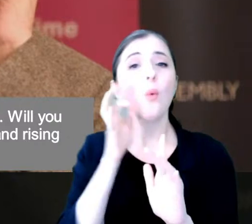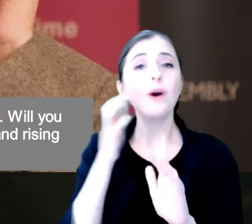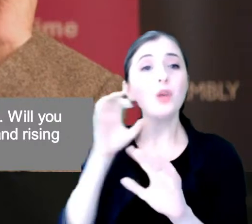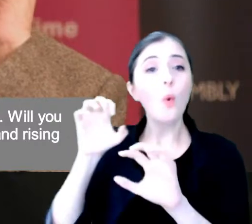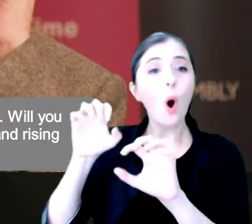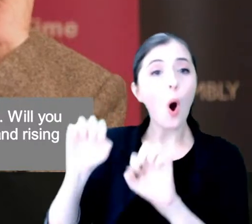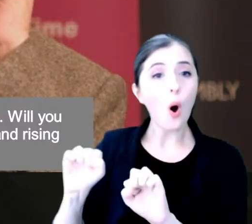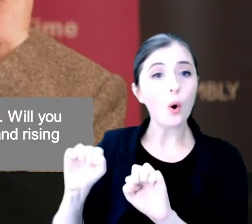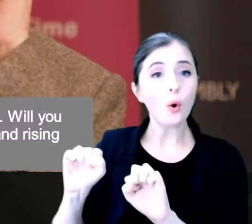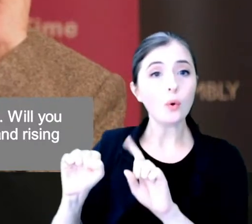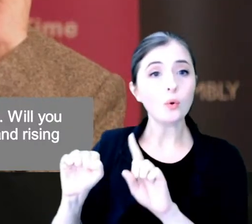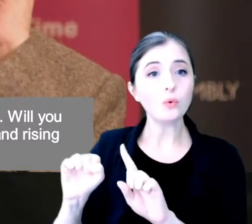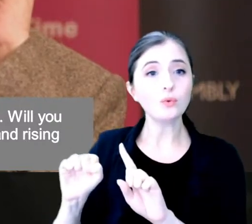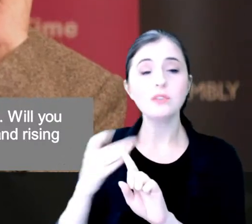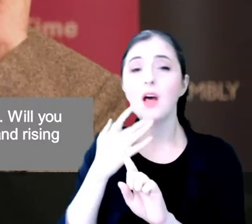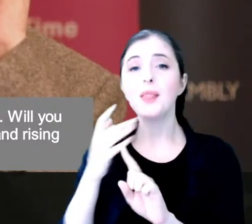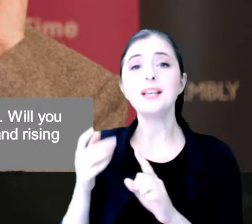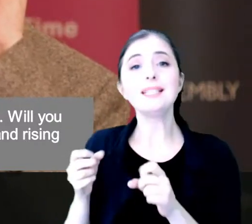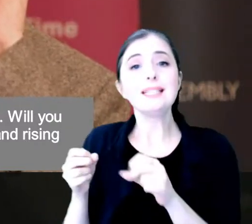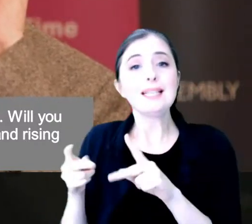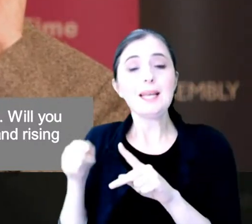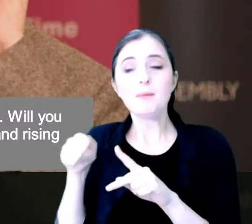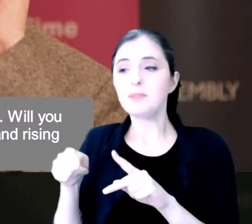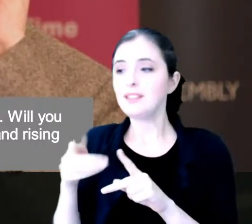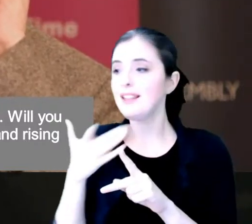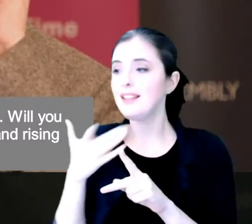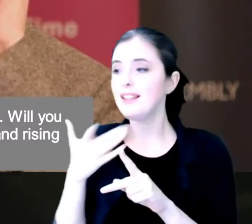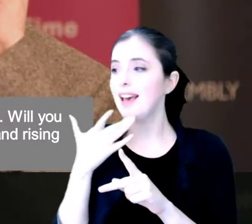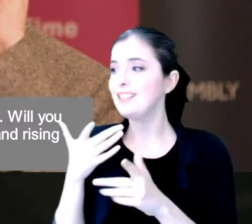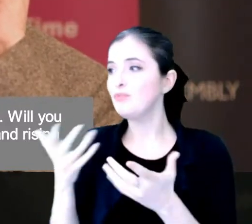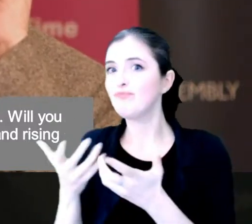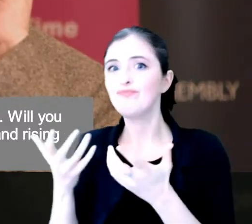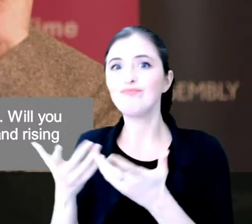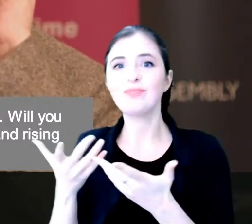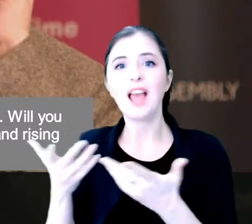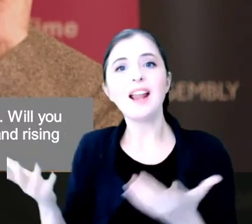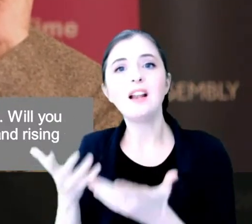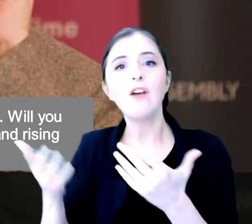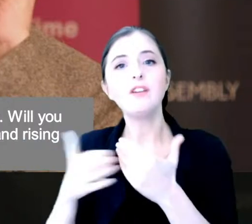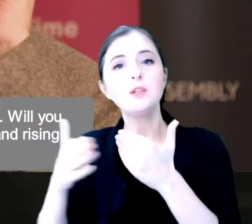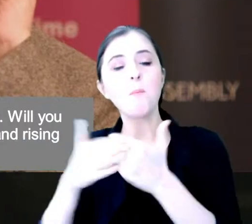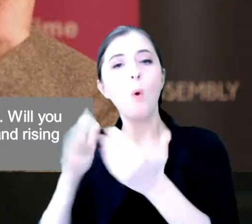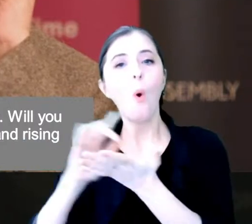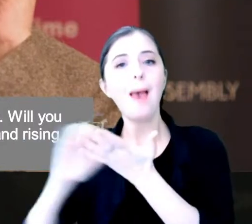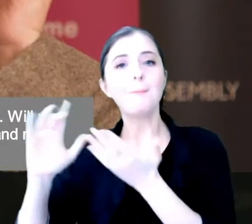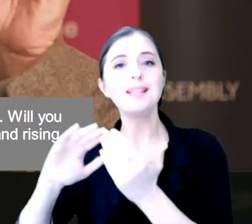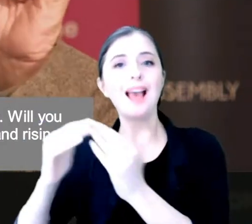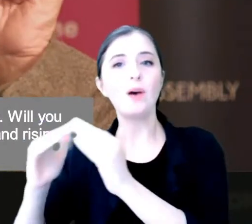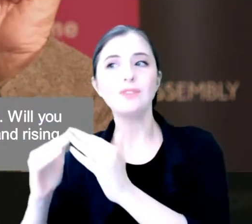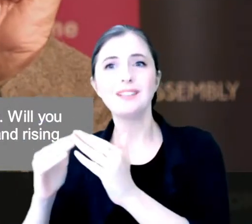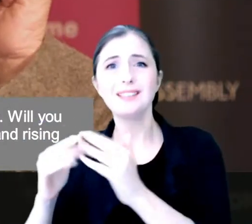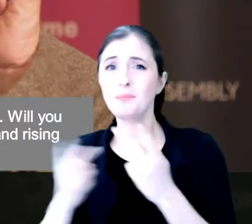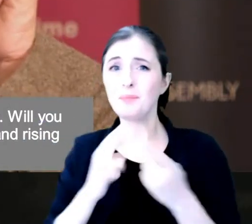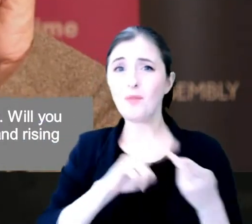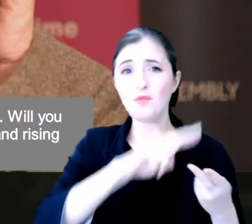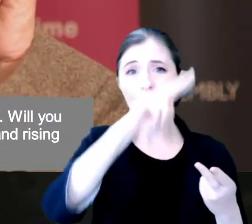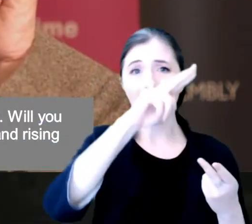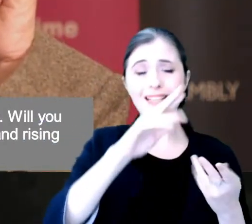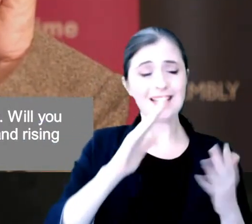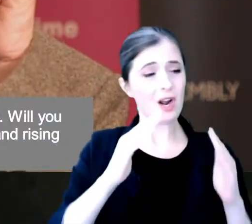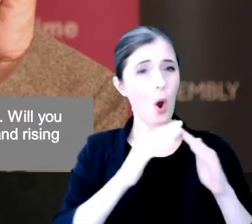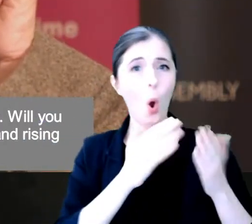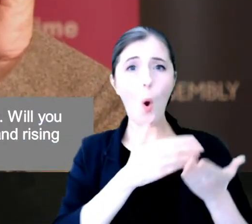that facilitate the obscenity of empty homes and rising homelessness? We still stay in